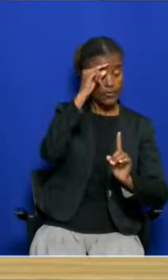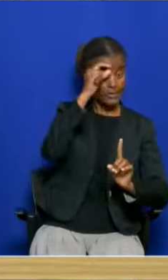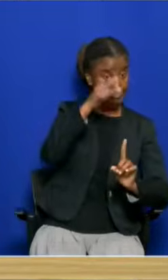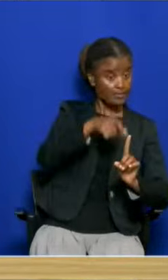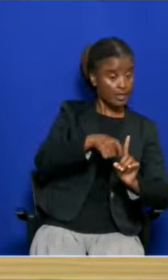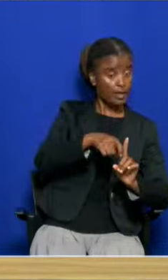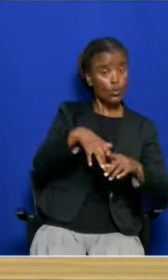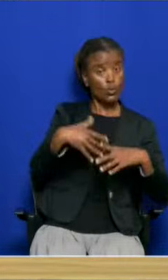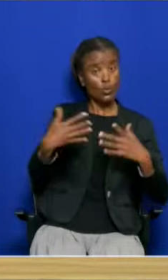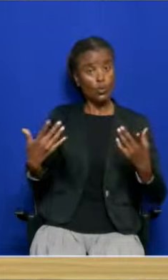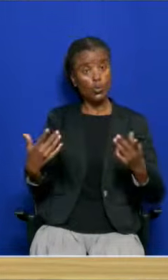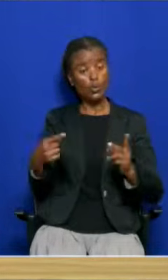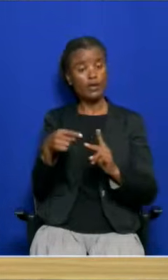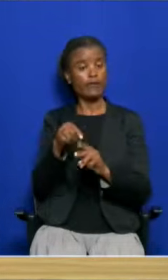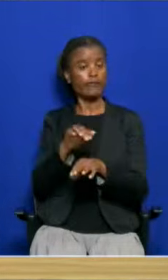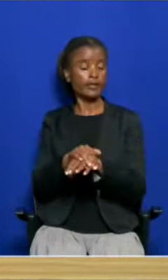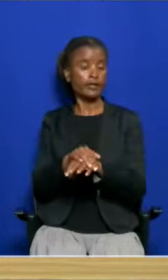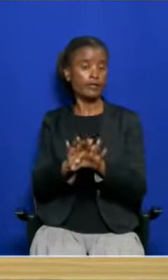As